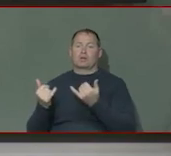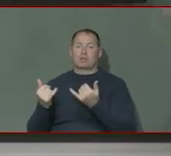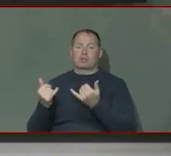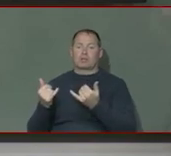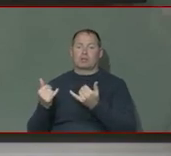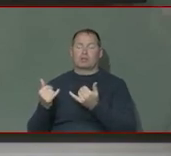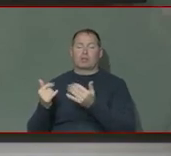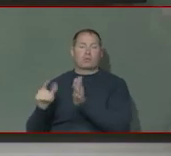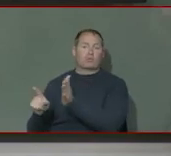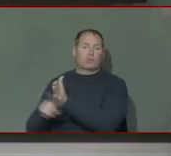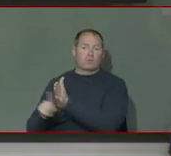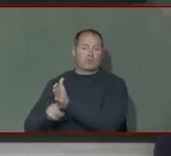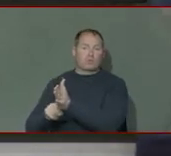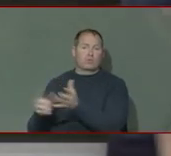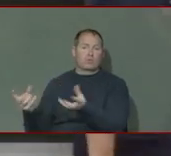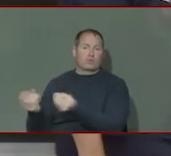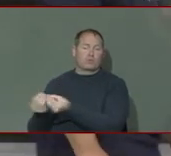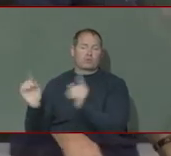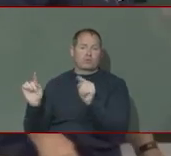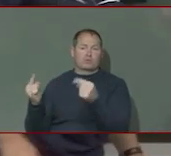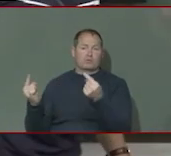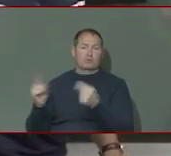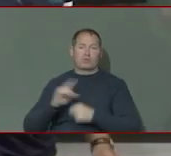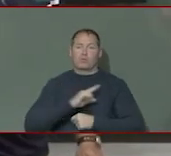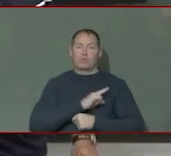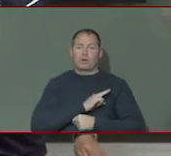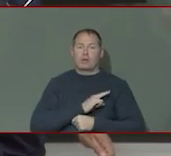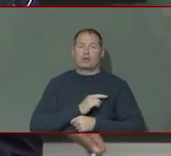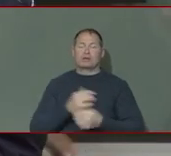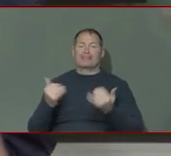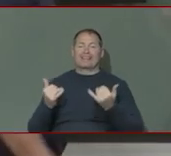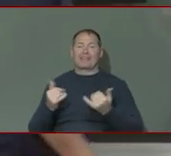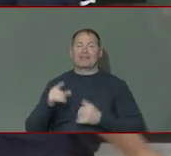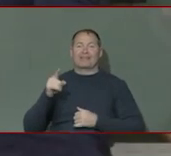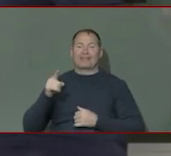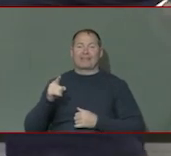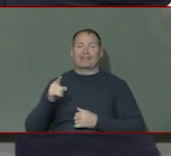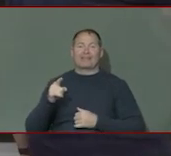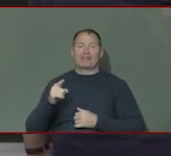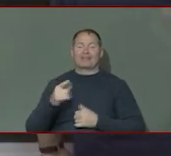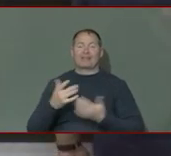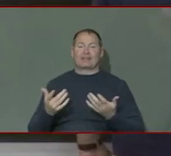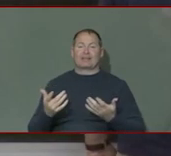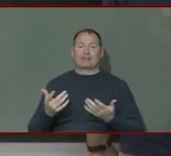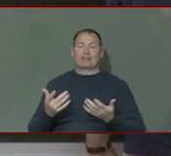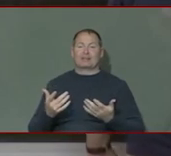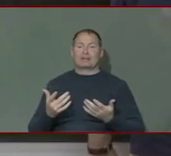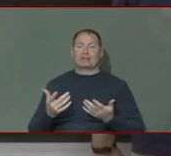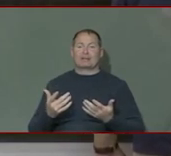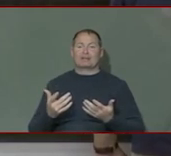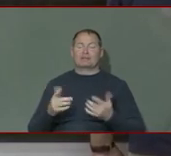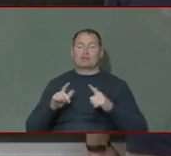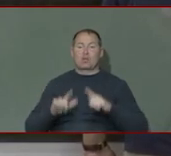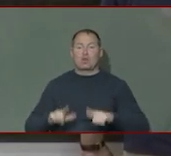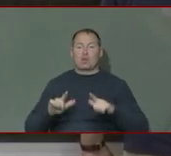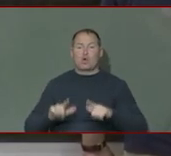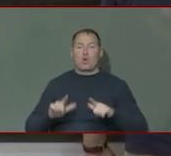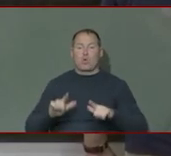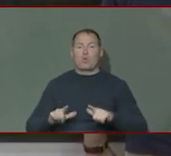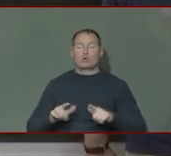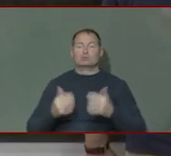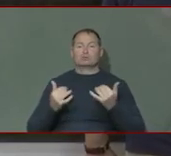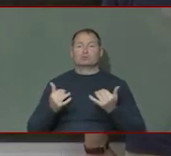of the urine. No, because the person is shorting salts. So the salts must rather be what? What's this